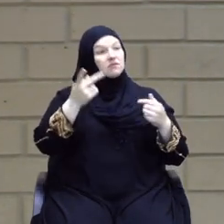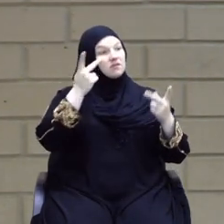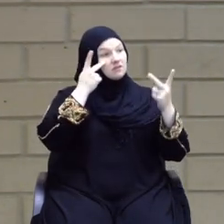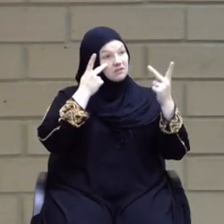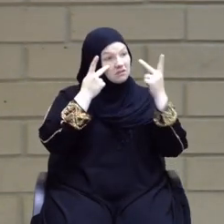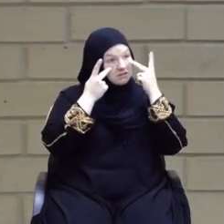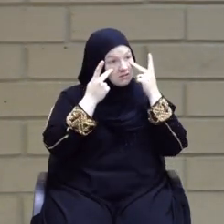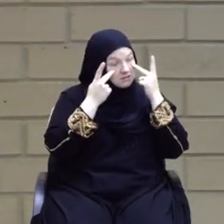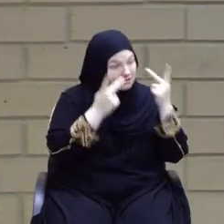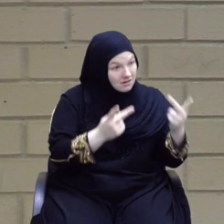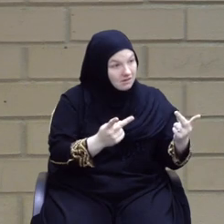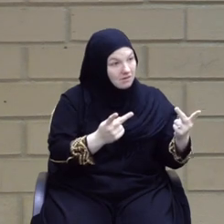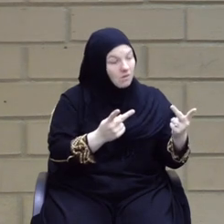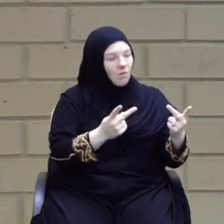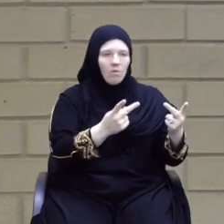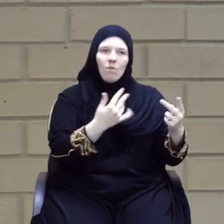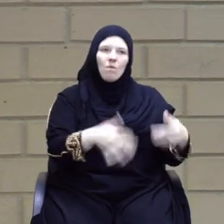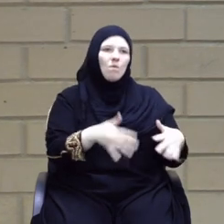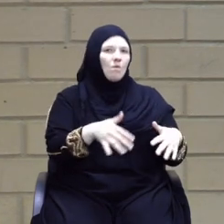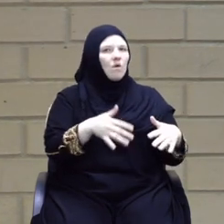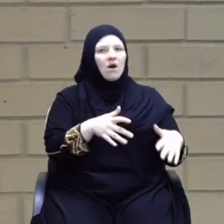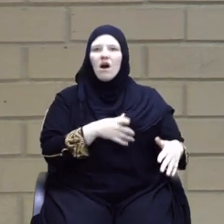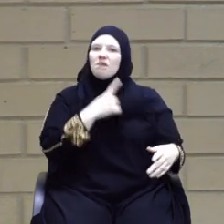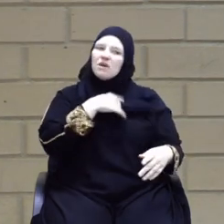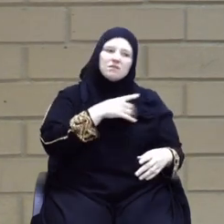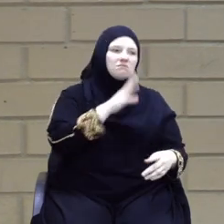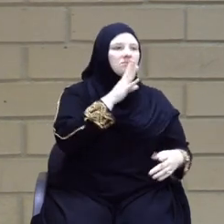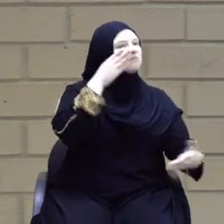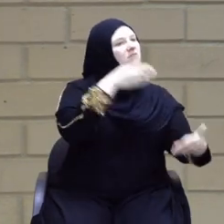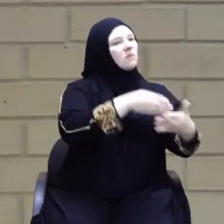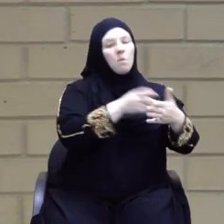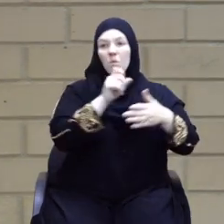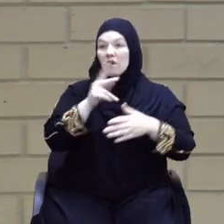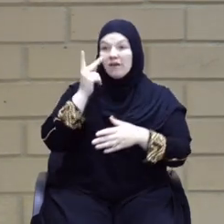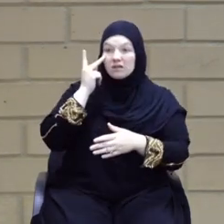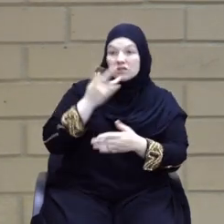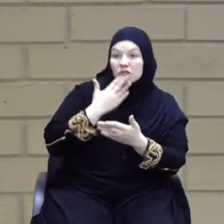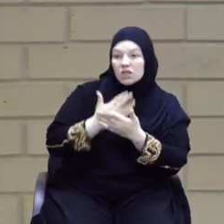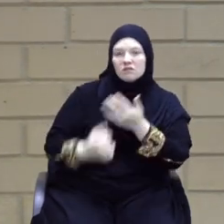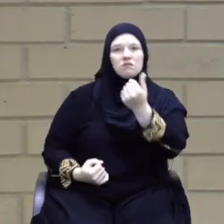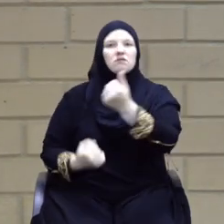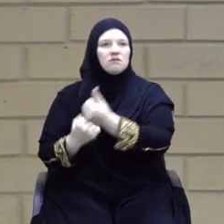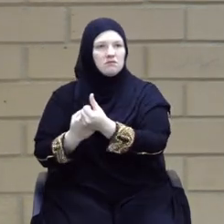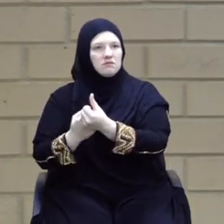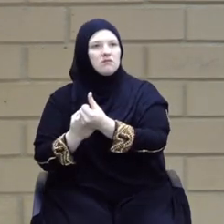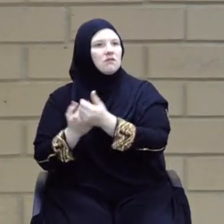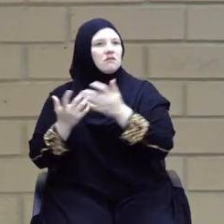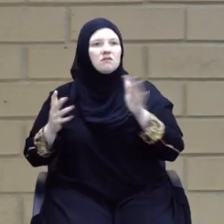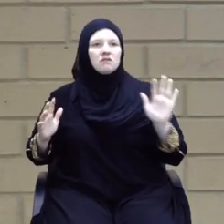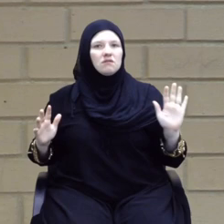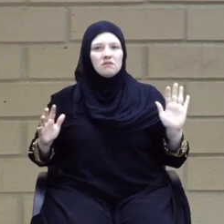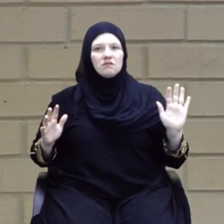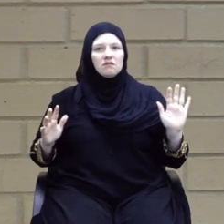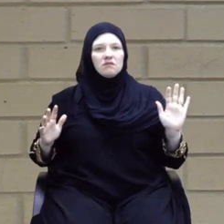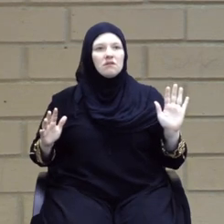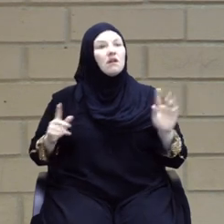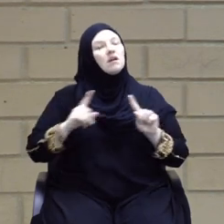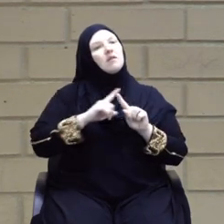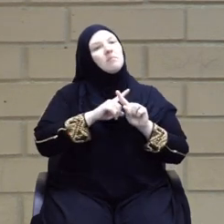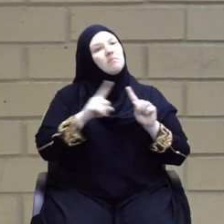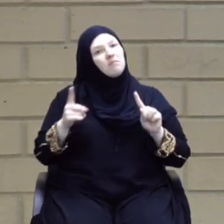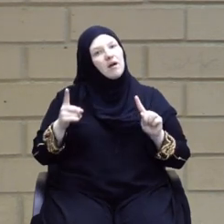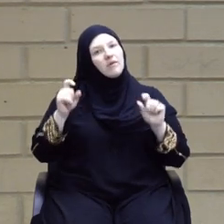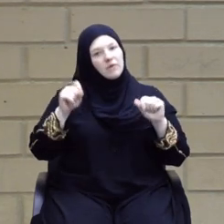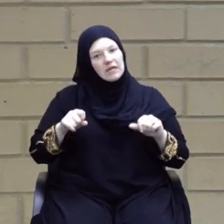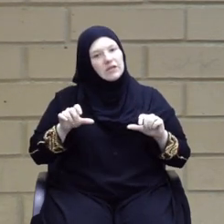Prophet sallallahu alayhi wa sallam, is to do something to alleviate and to change